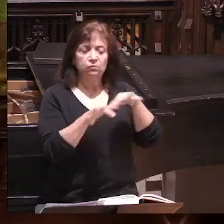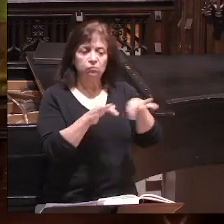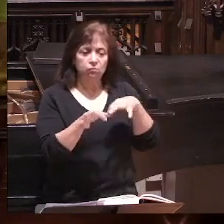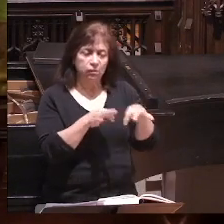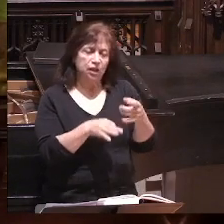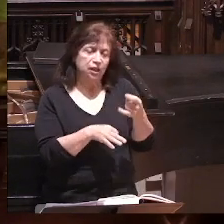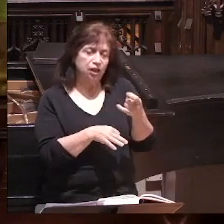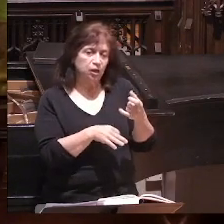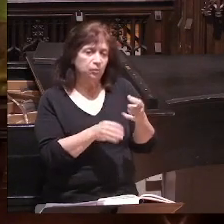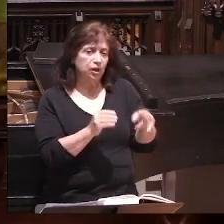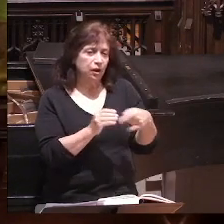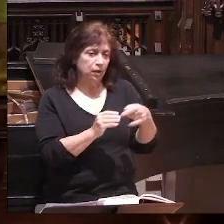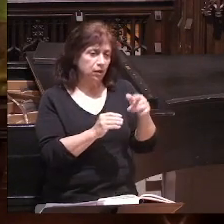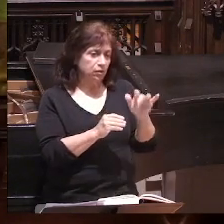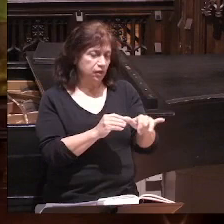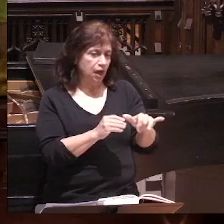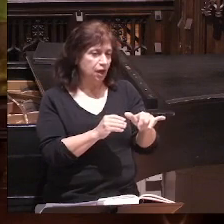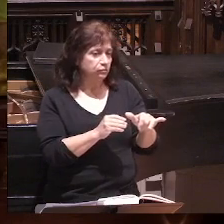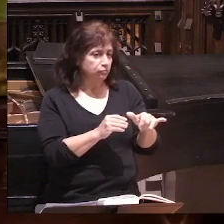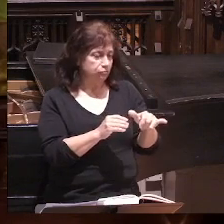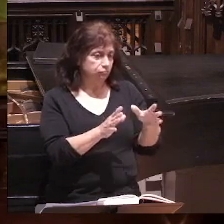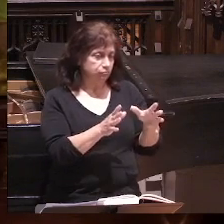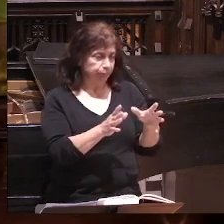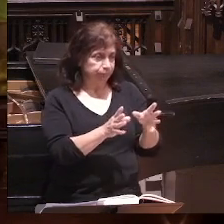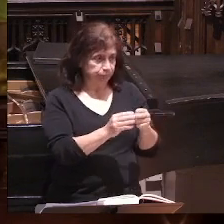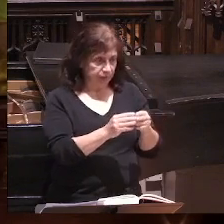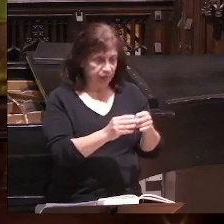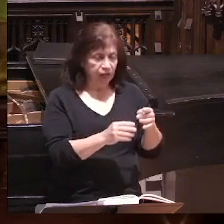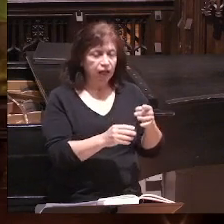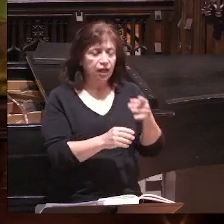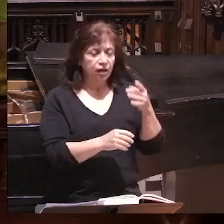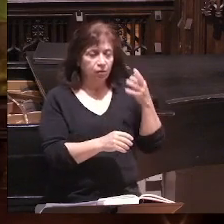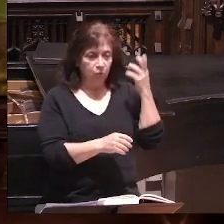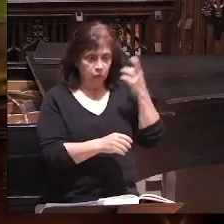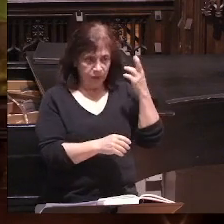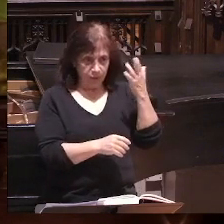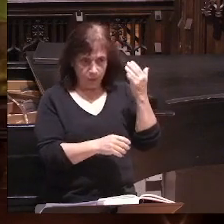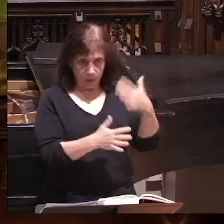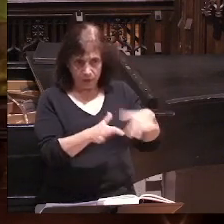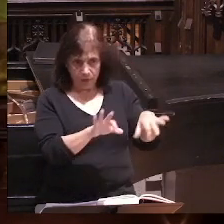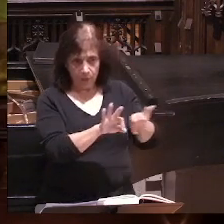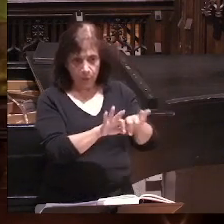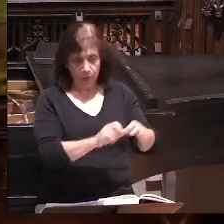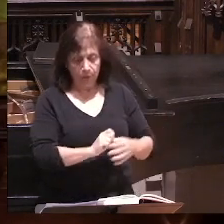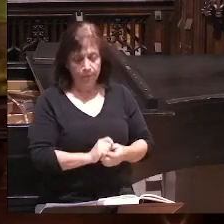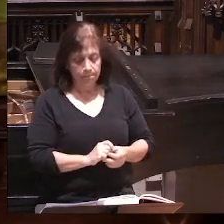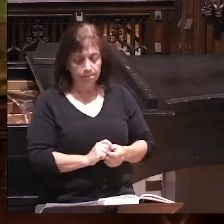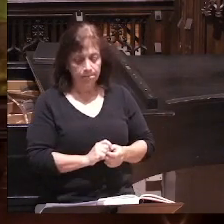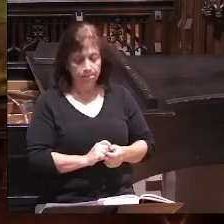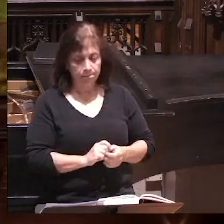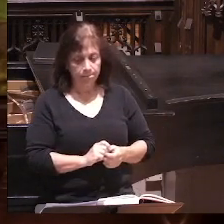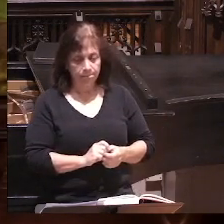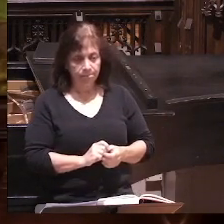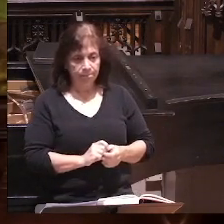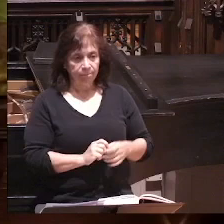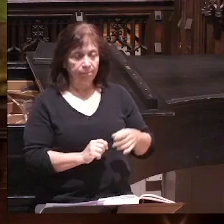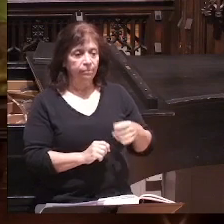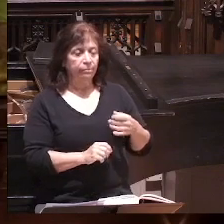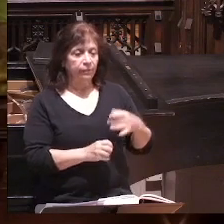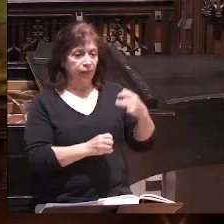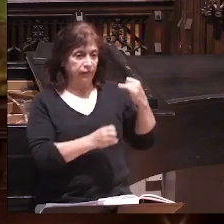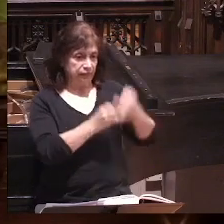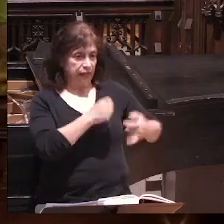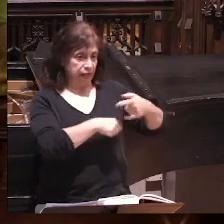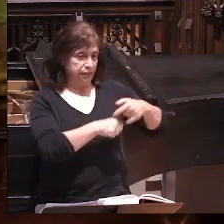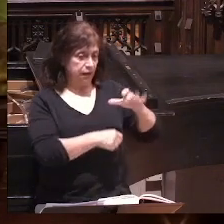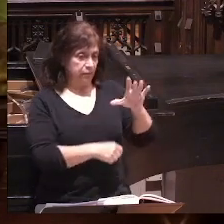little bit about this forum and why it's really, really important. In the last Connecticut legislative